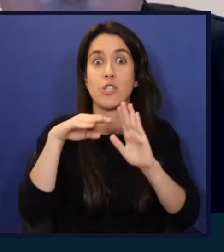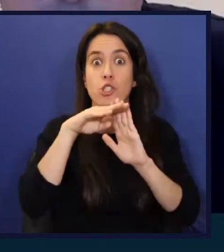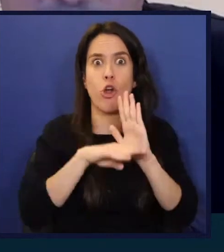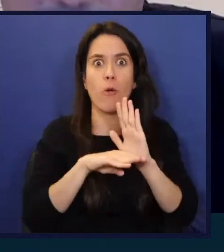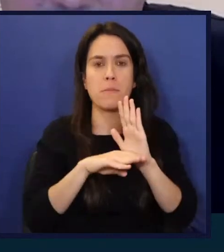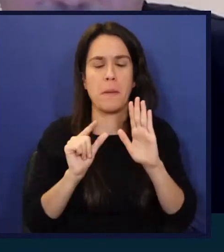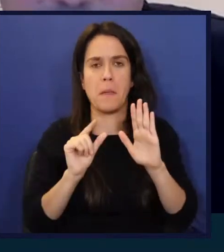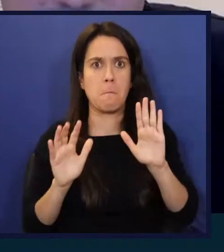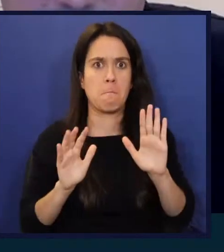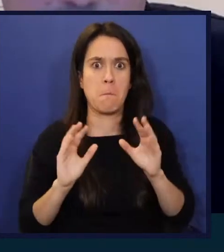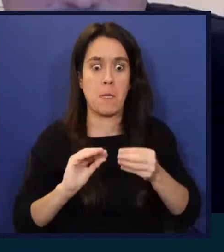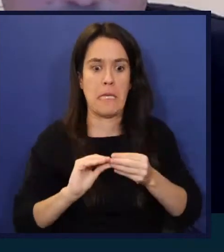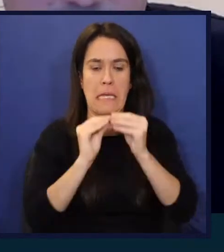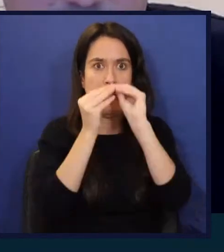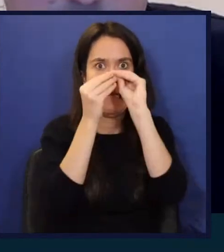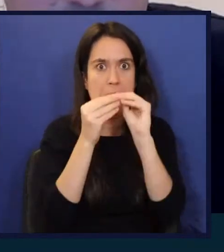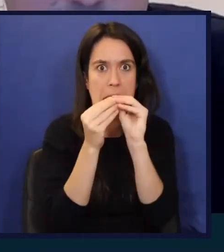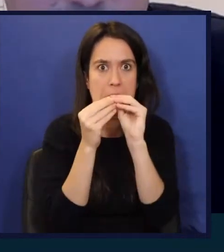so